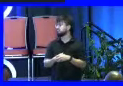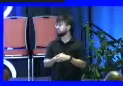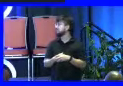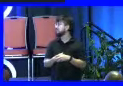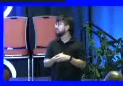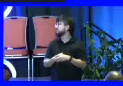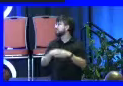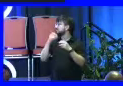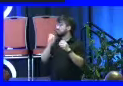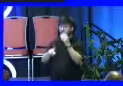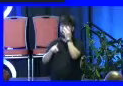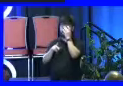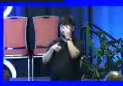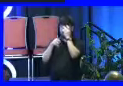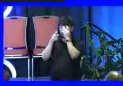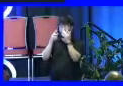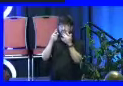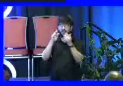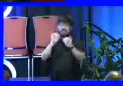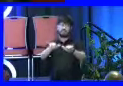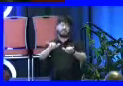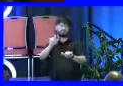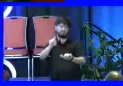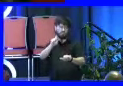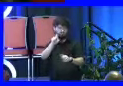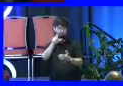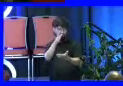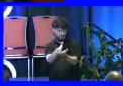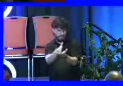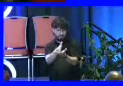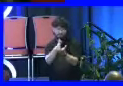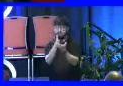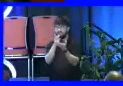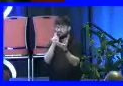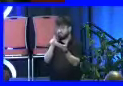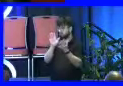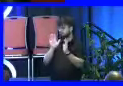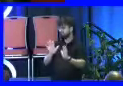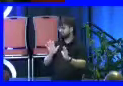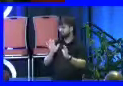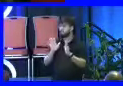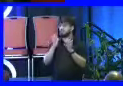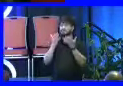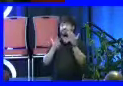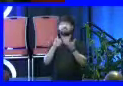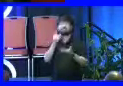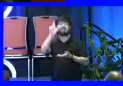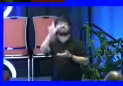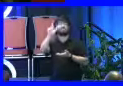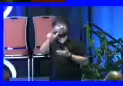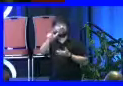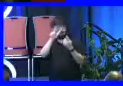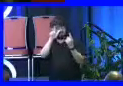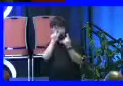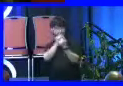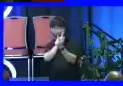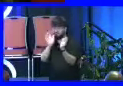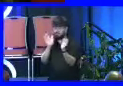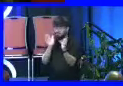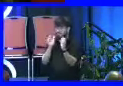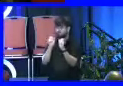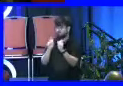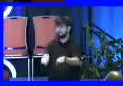Okay, I think that we have to stop now. Just give the folks time, but maybe you guys can catch each other after.